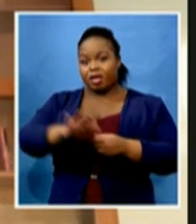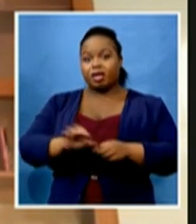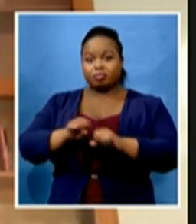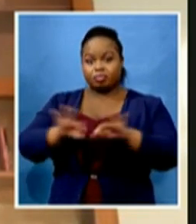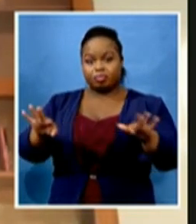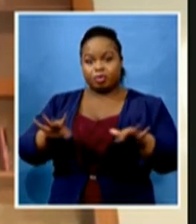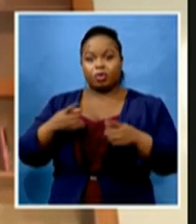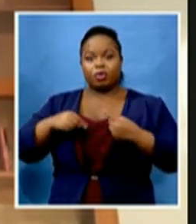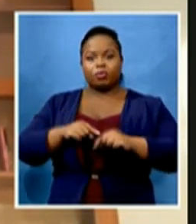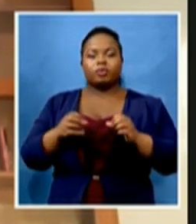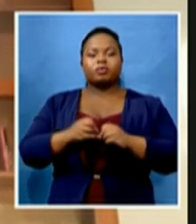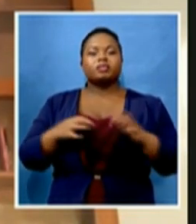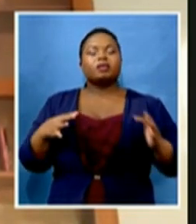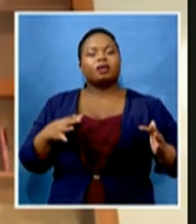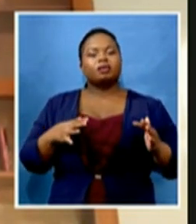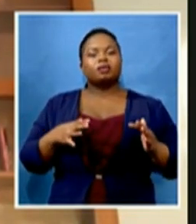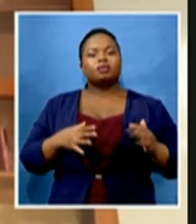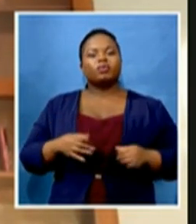case reported on the 5th